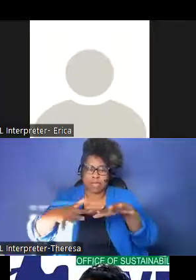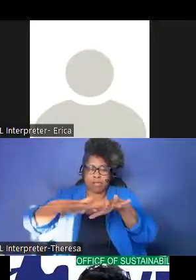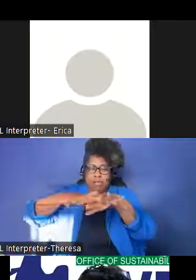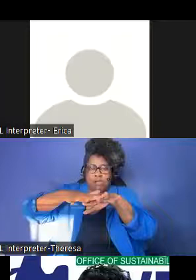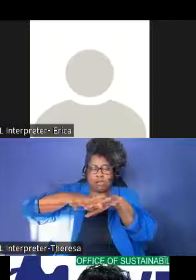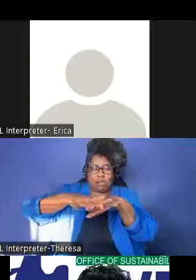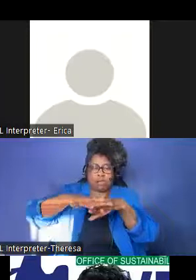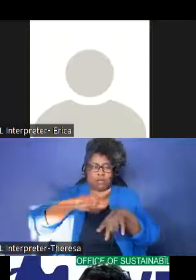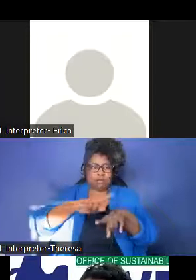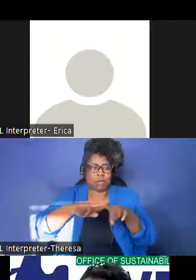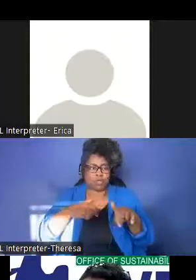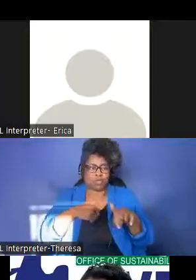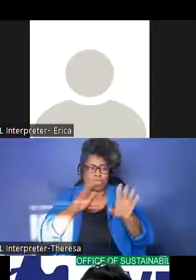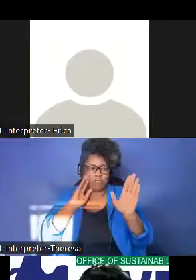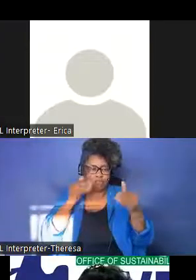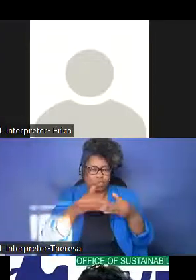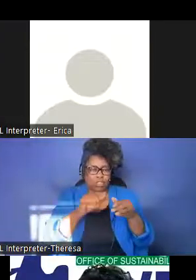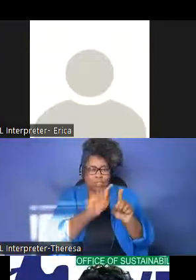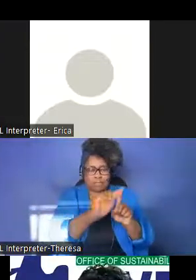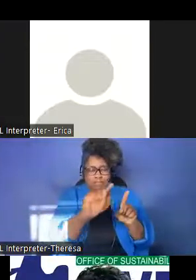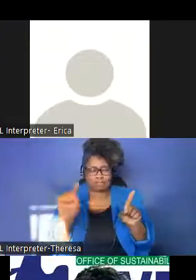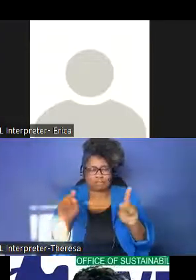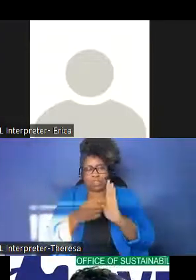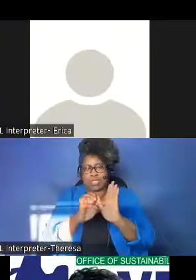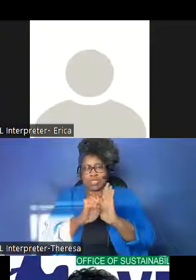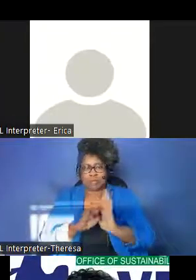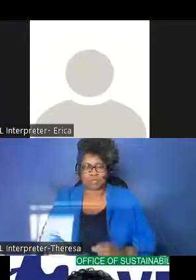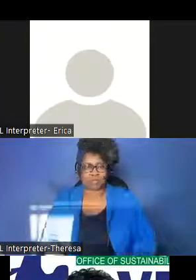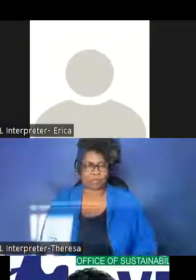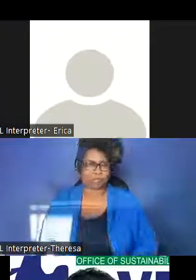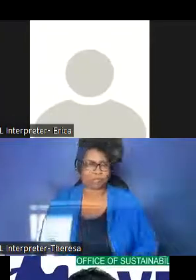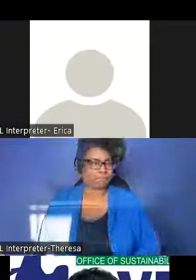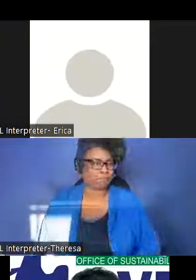we've zeroed in on these neighborhoods to show you some examples.